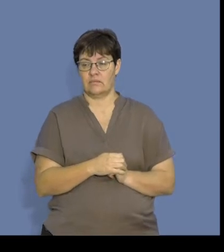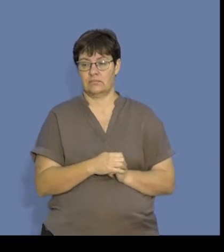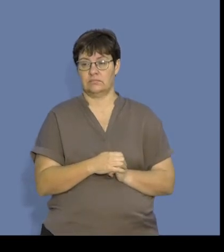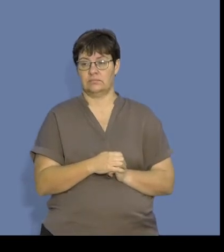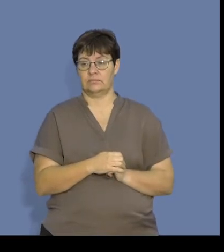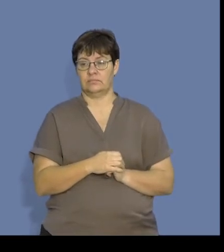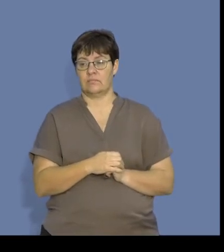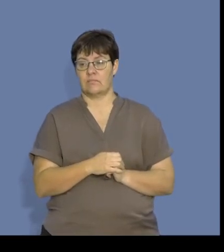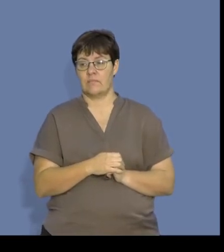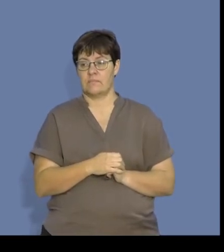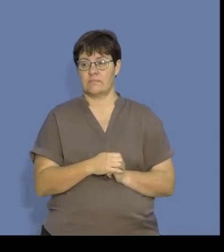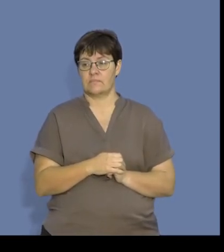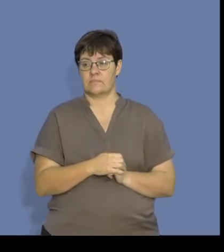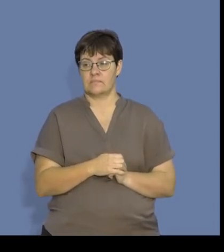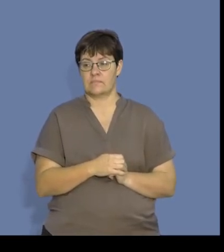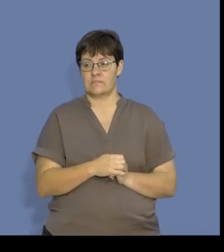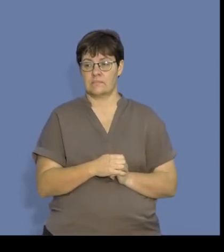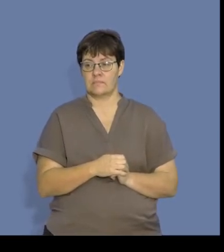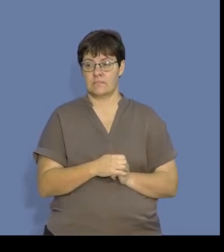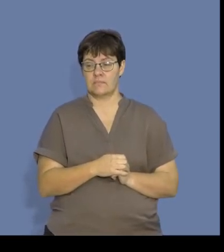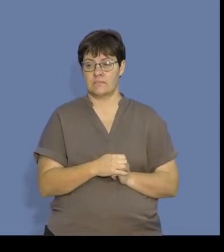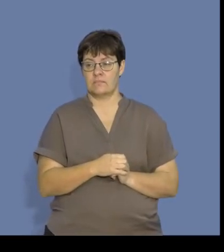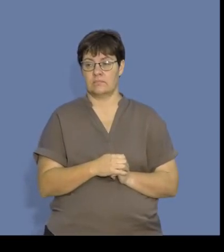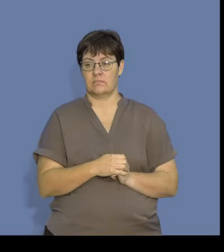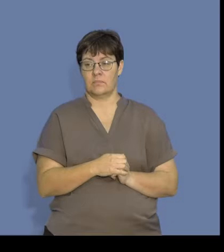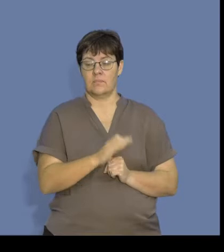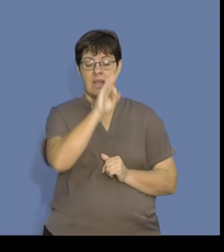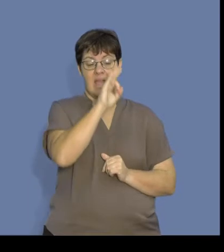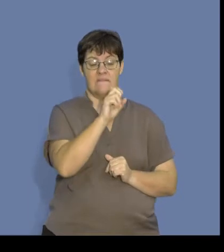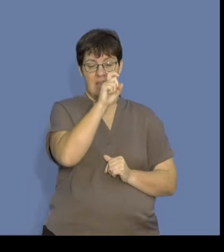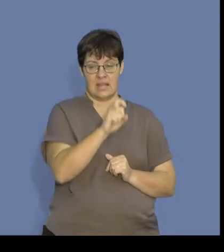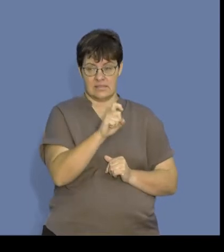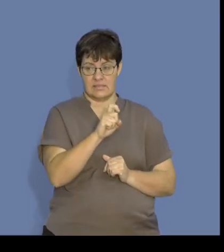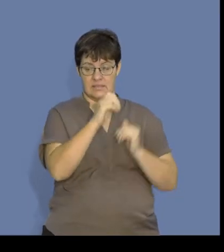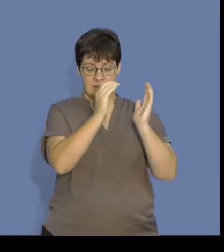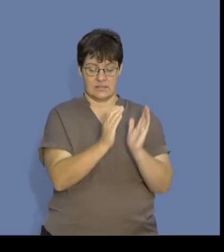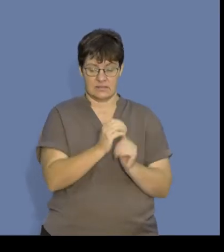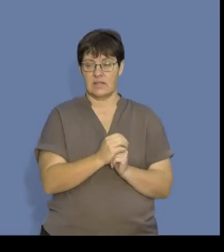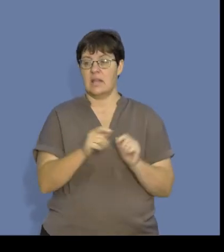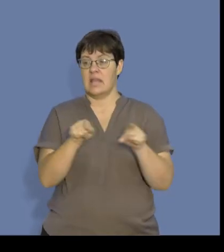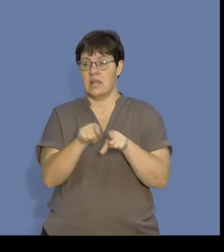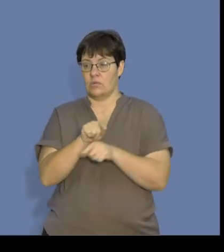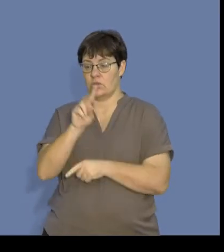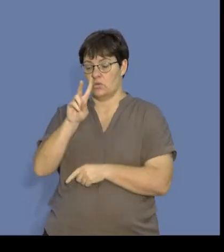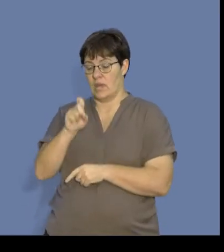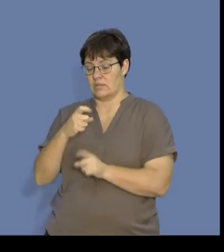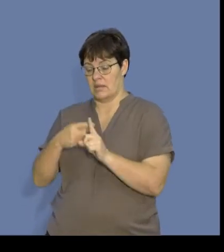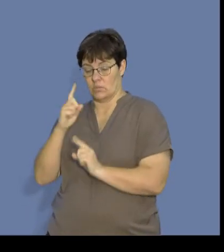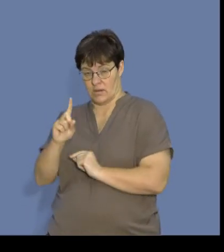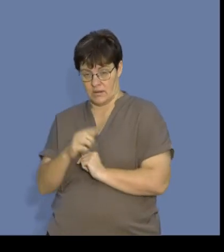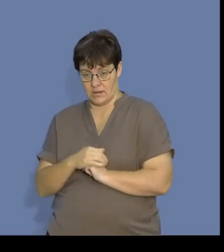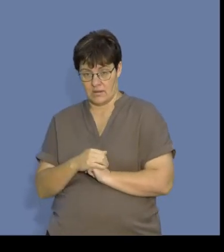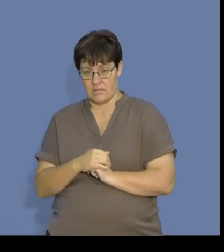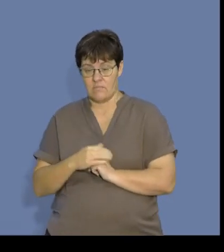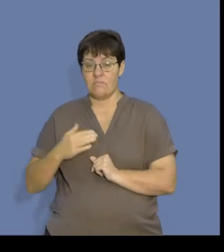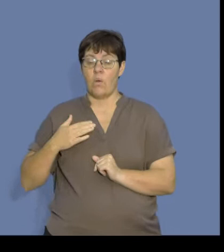say 2x plus 1, right? So it's f of x equals to that. It means that